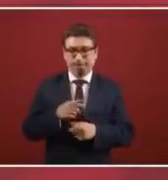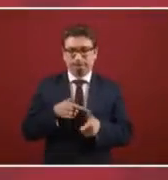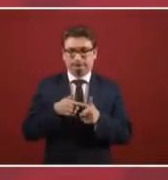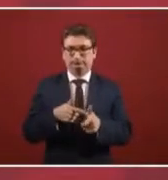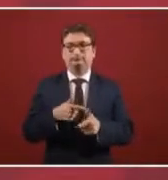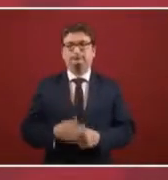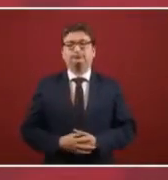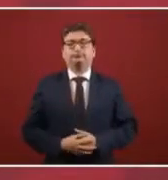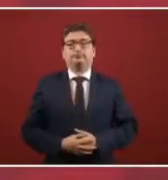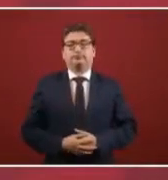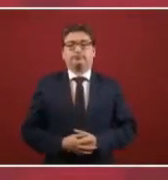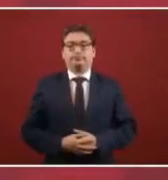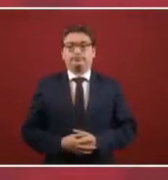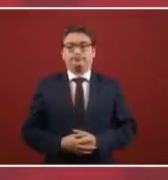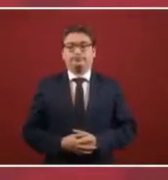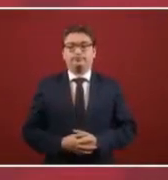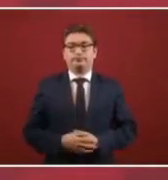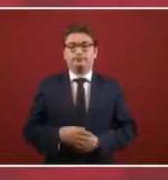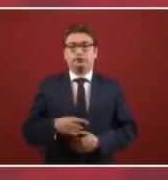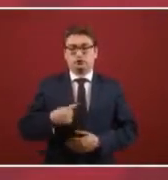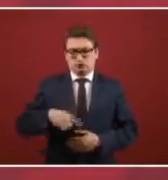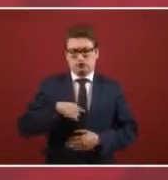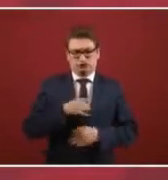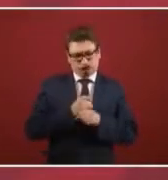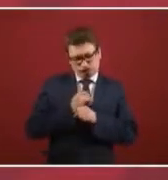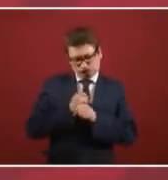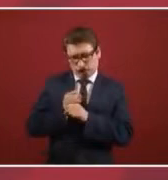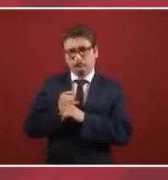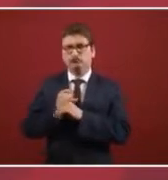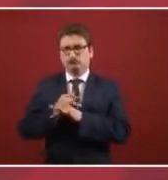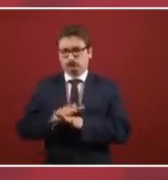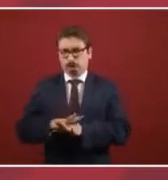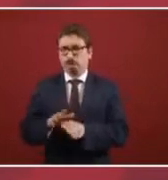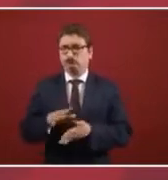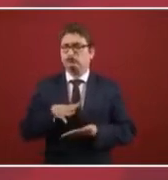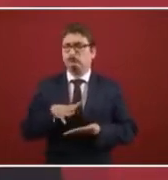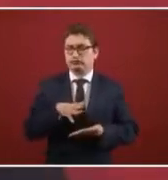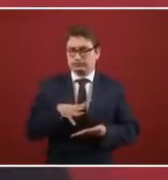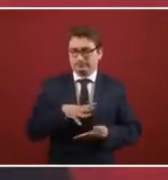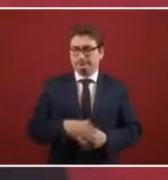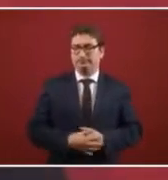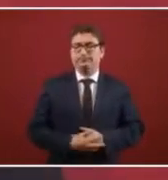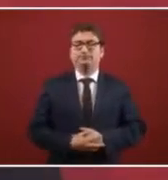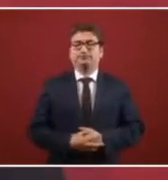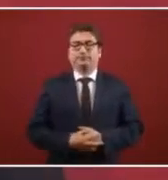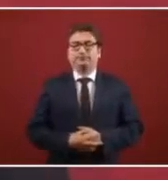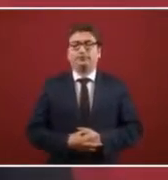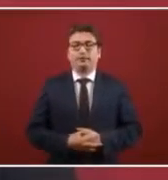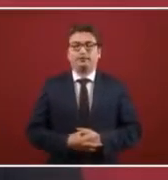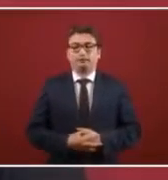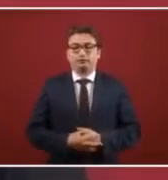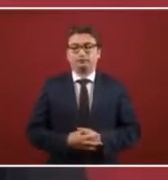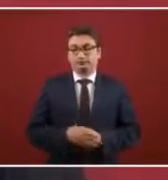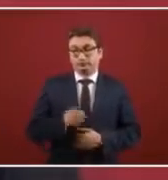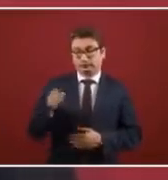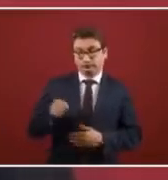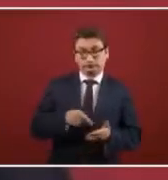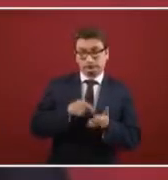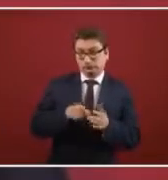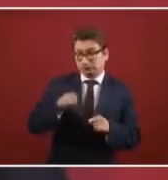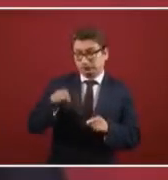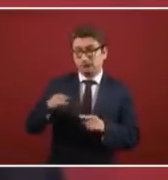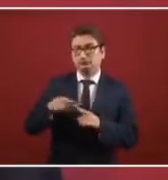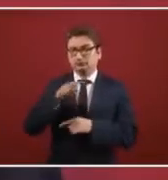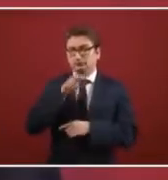attention, tenemos información. that we have information, Ahí, and there, lo más preocupante where is the